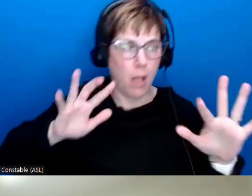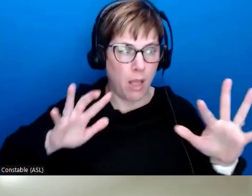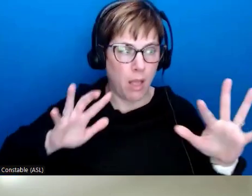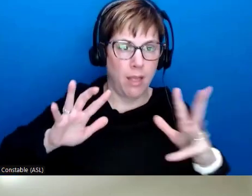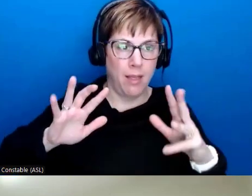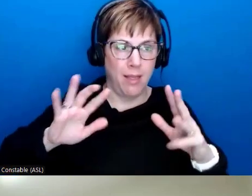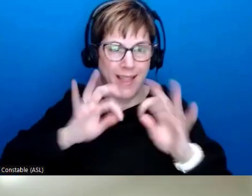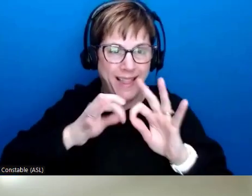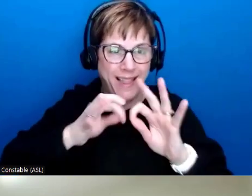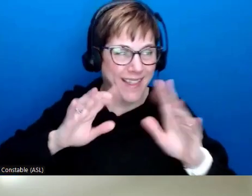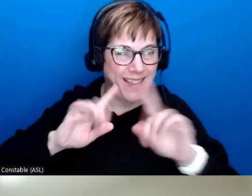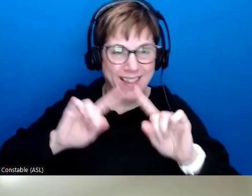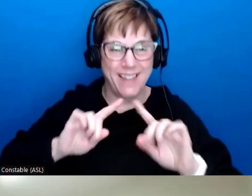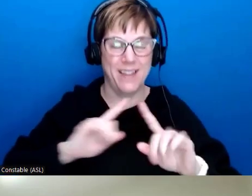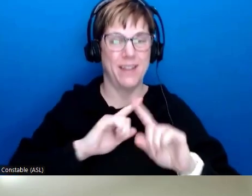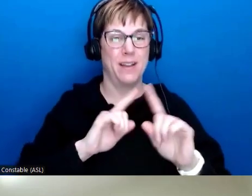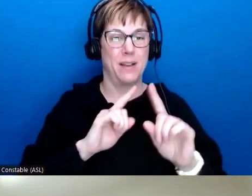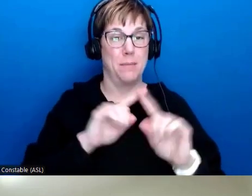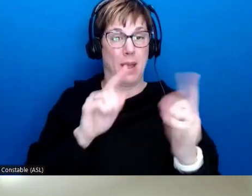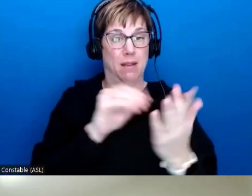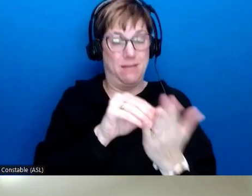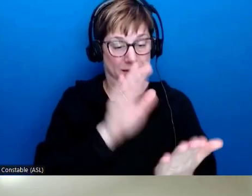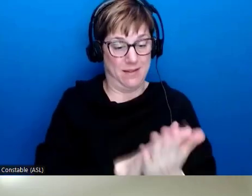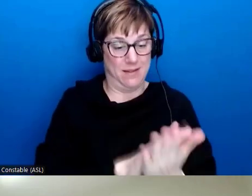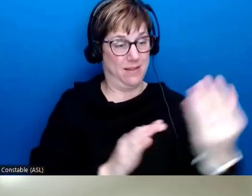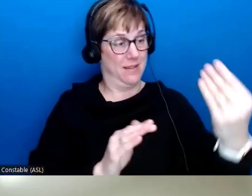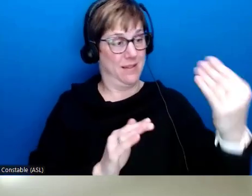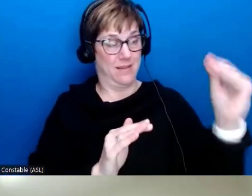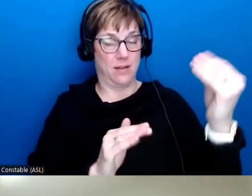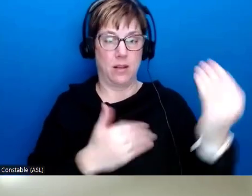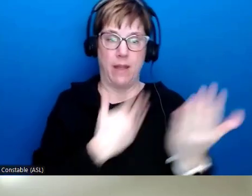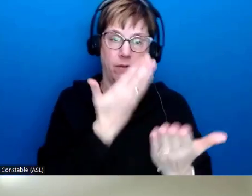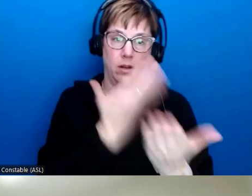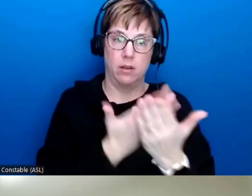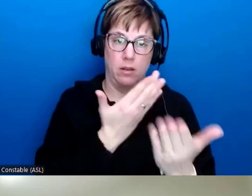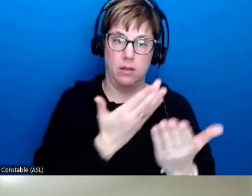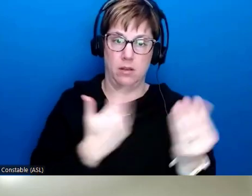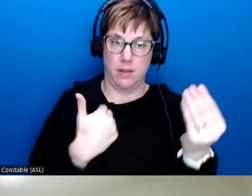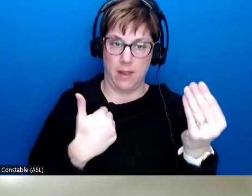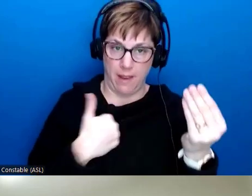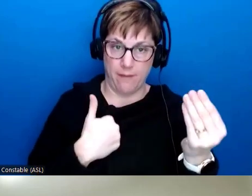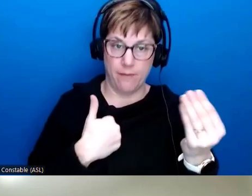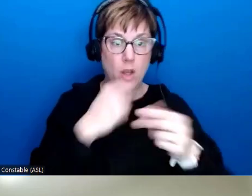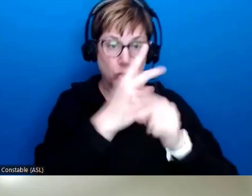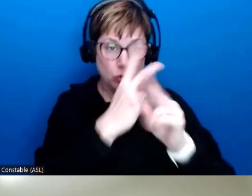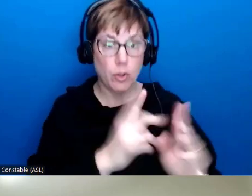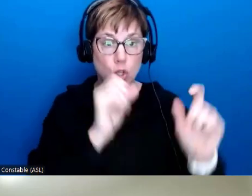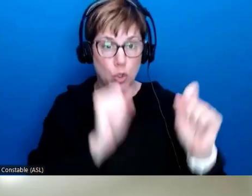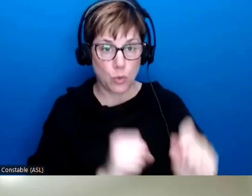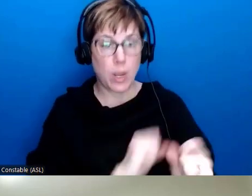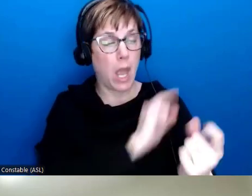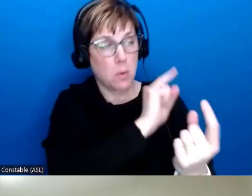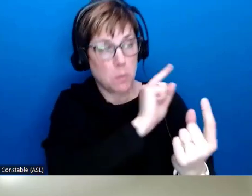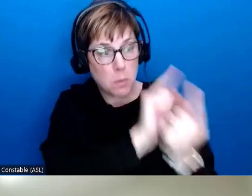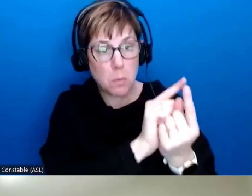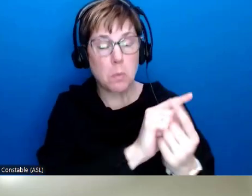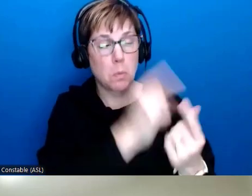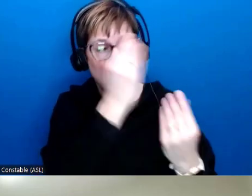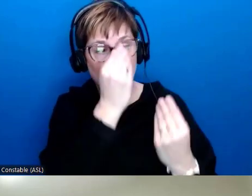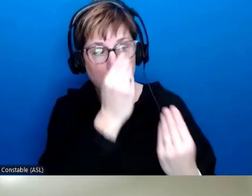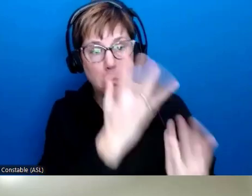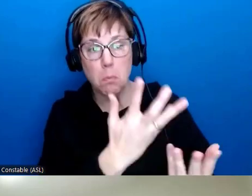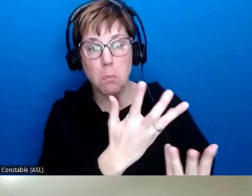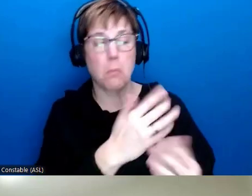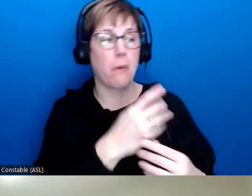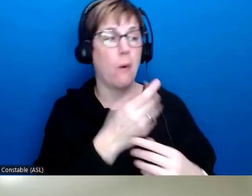writing will clarify it. So it's okay to have that conversation with your supervisor or someone from HR, but you should follow